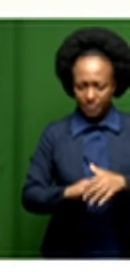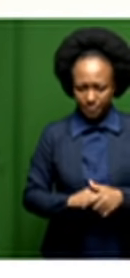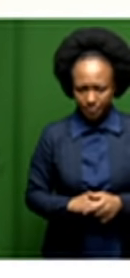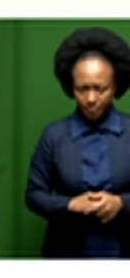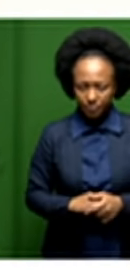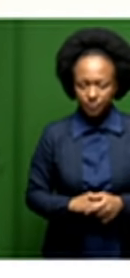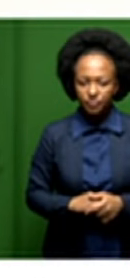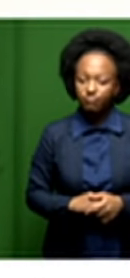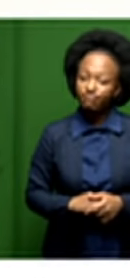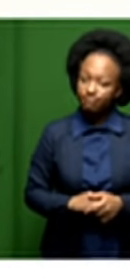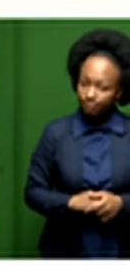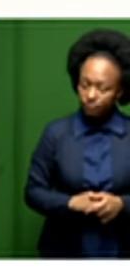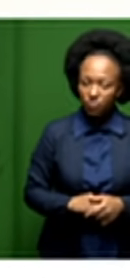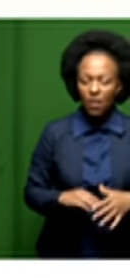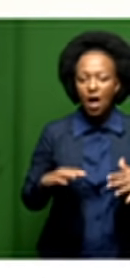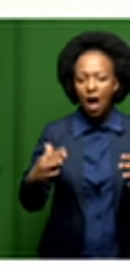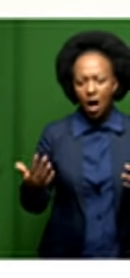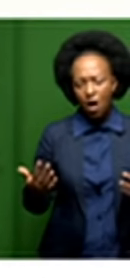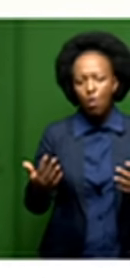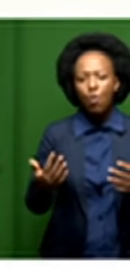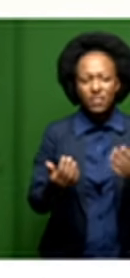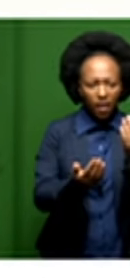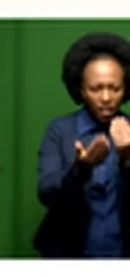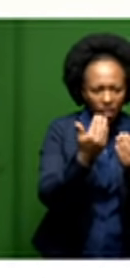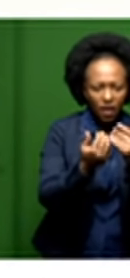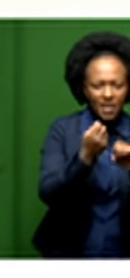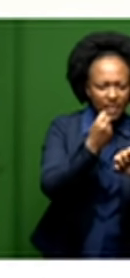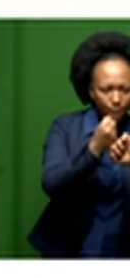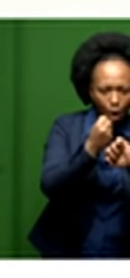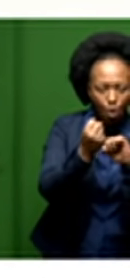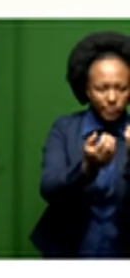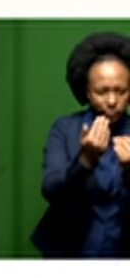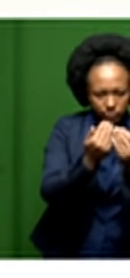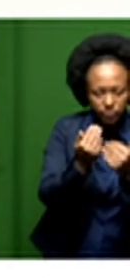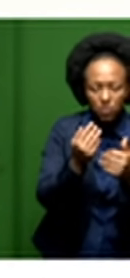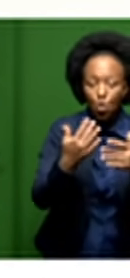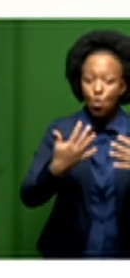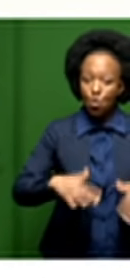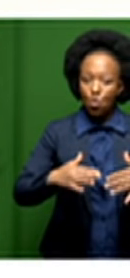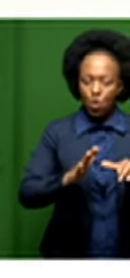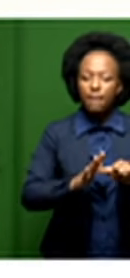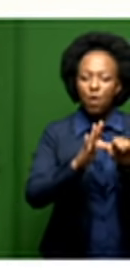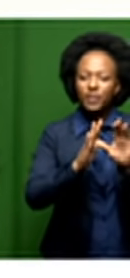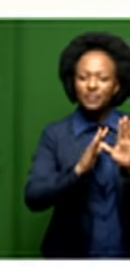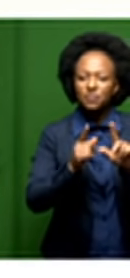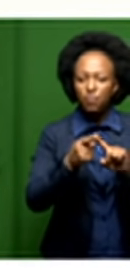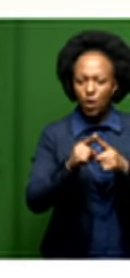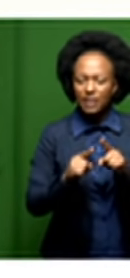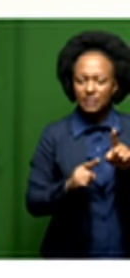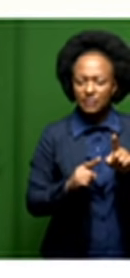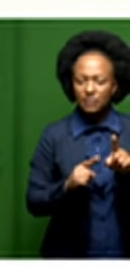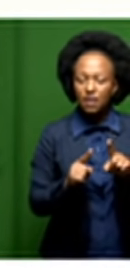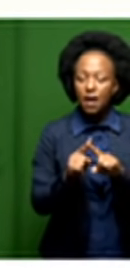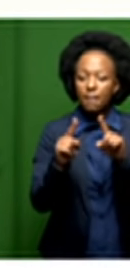obviously, because that is how they rallied their support, indeed, that is a very valid point. But